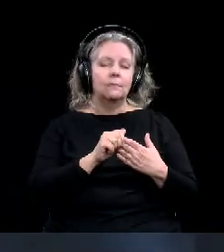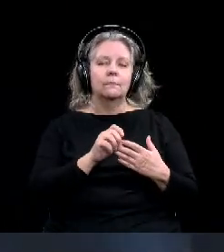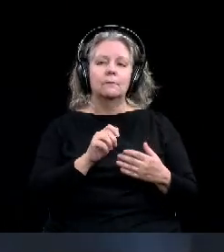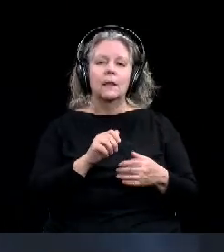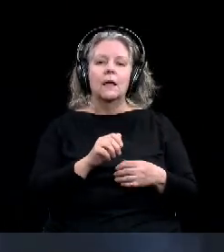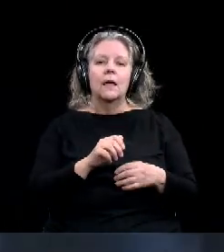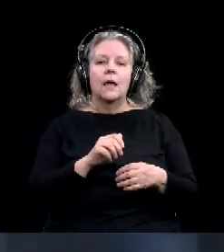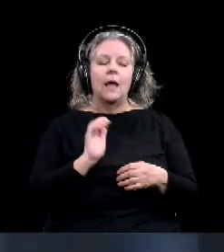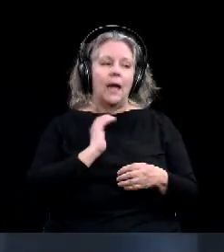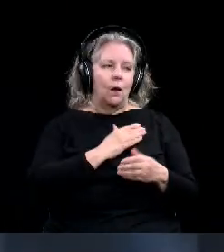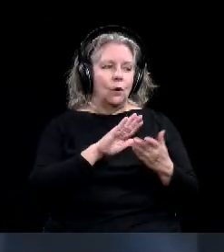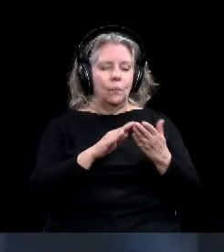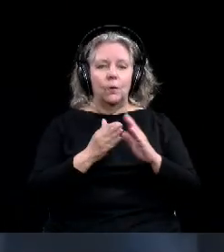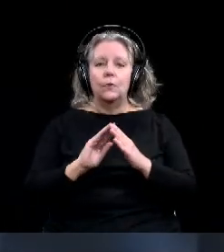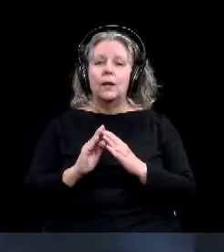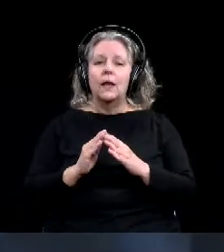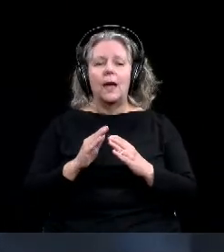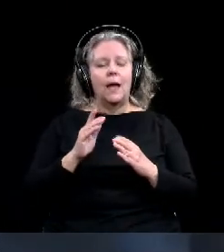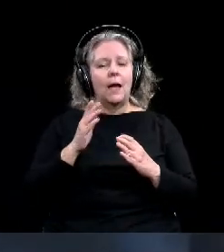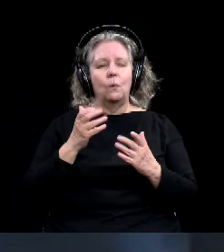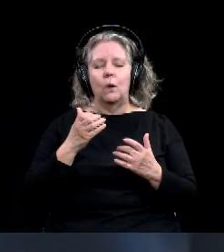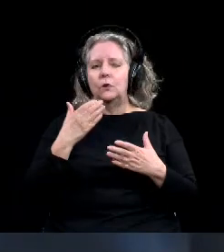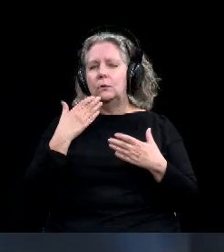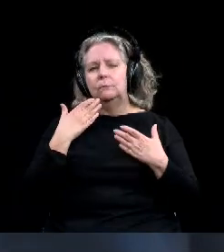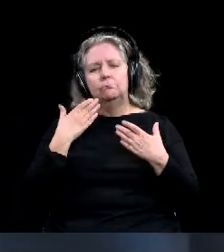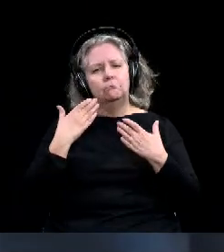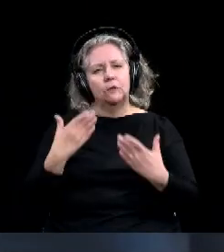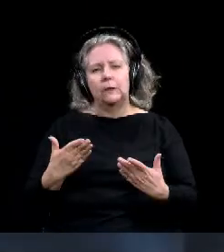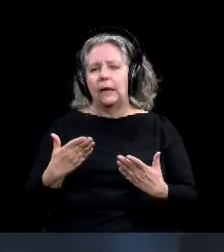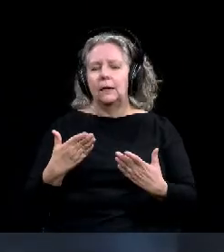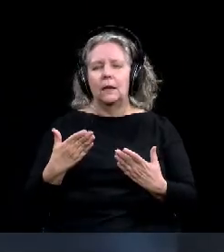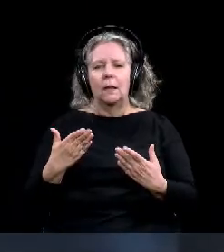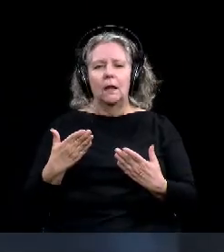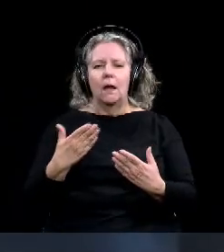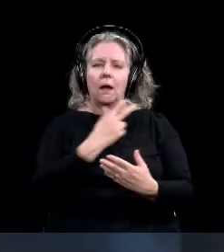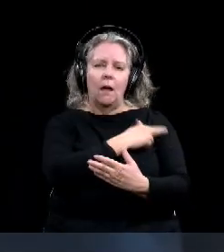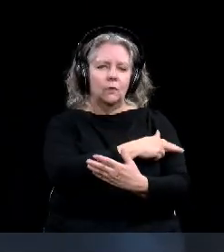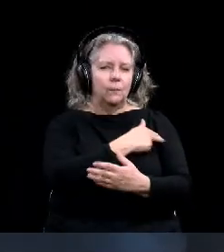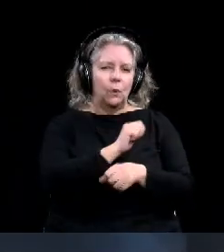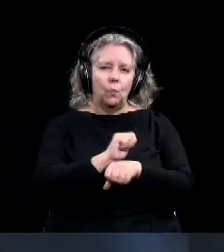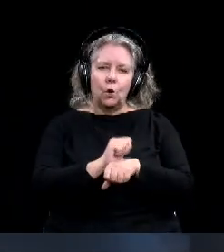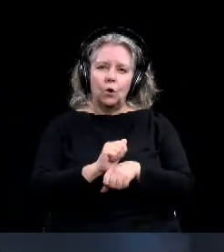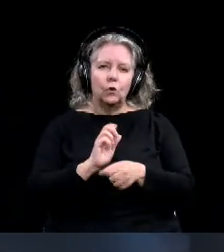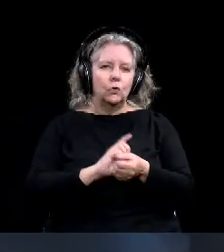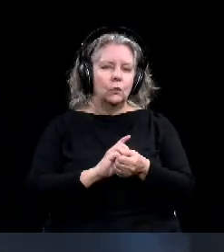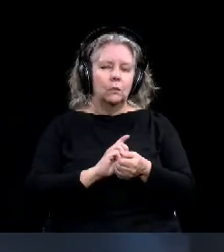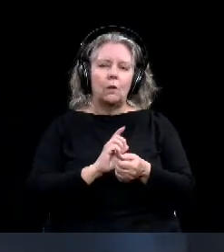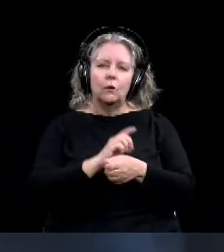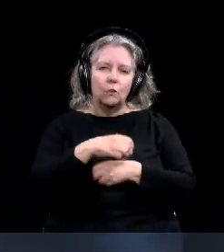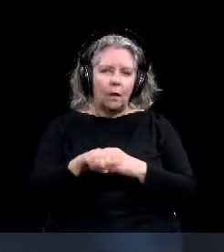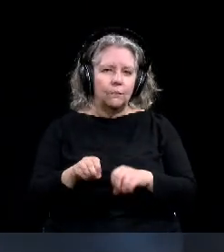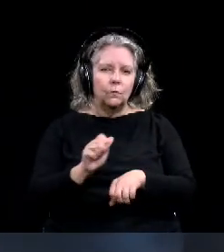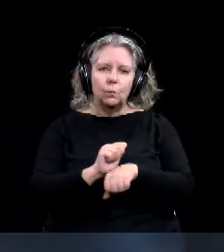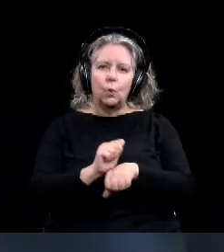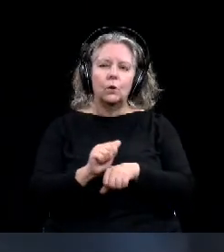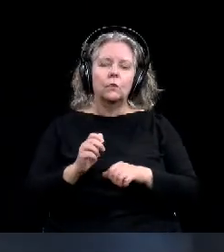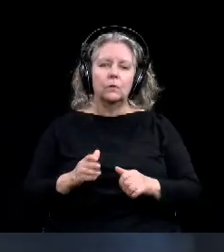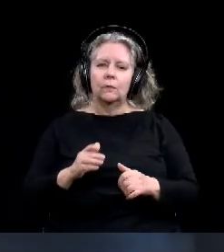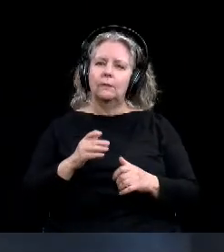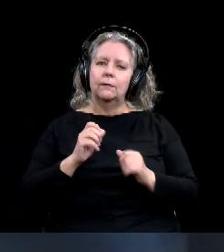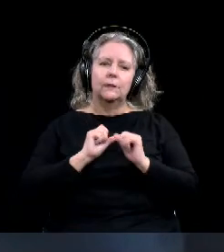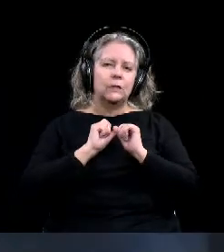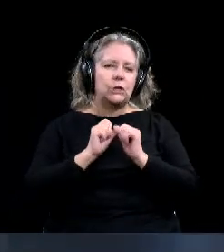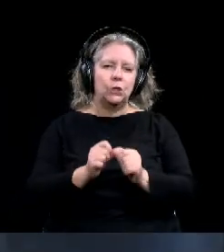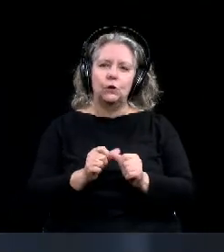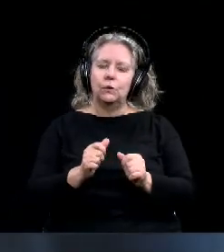here in Waco, across the state, and honestly across the country, who have remained dedicated to providing the needed healthcare services